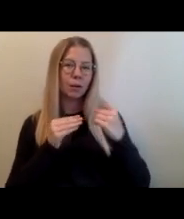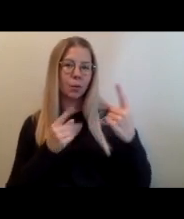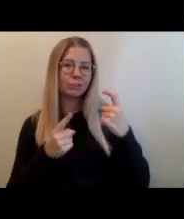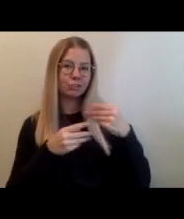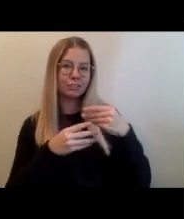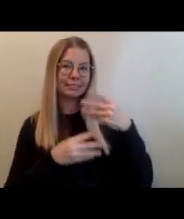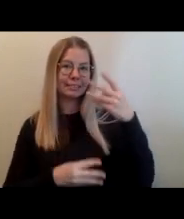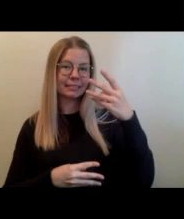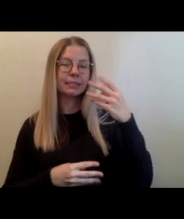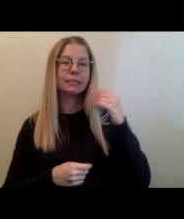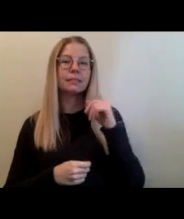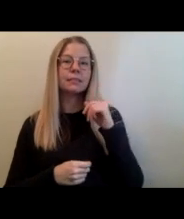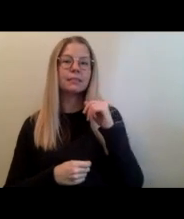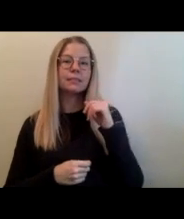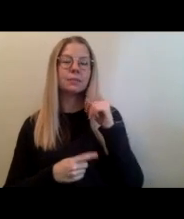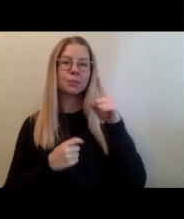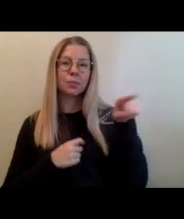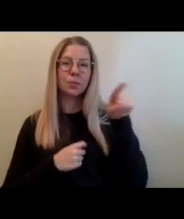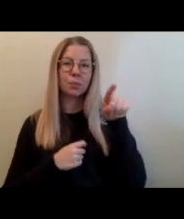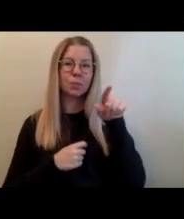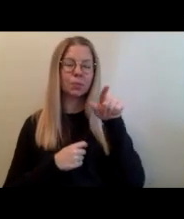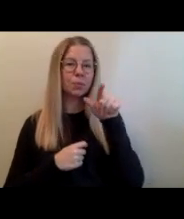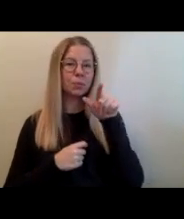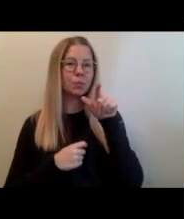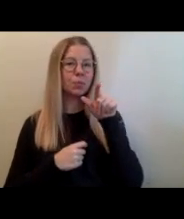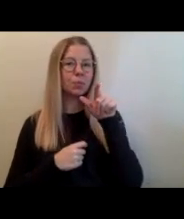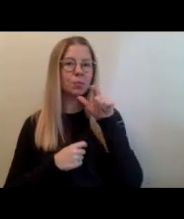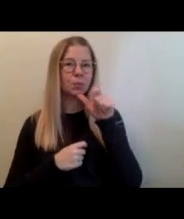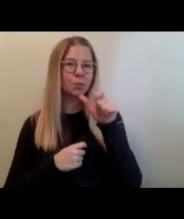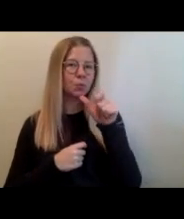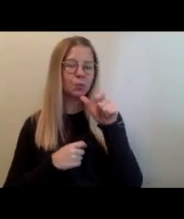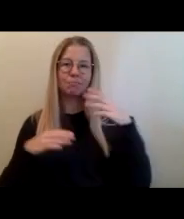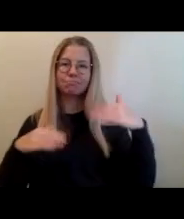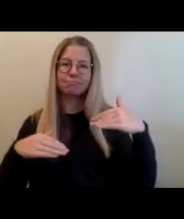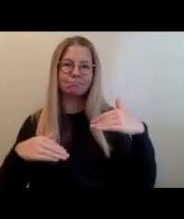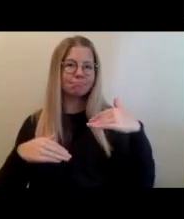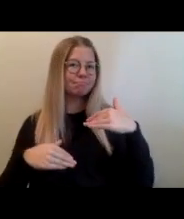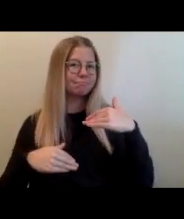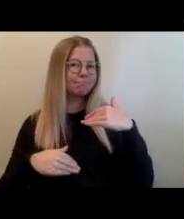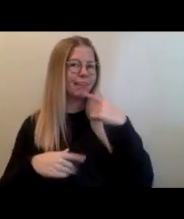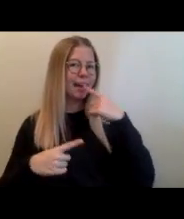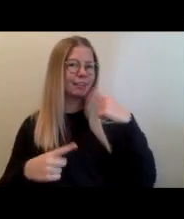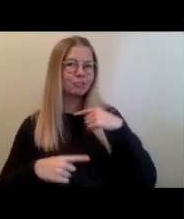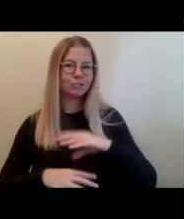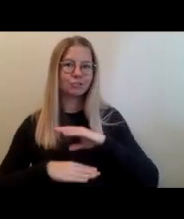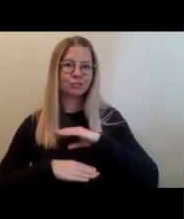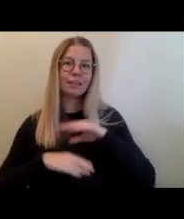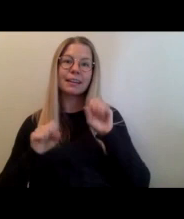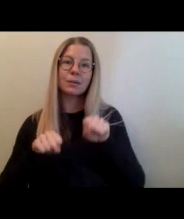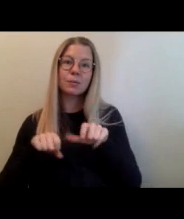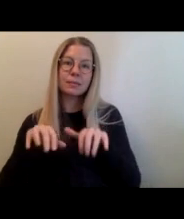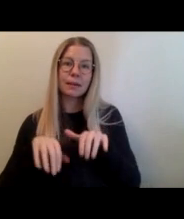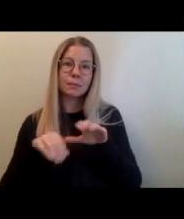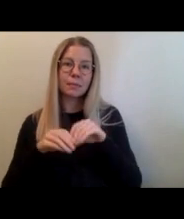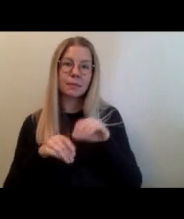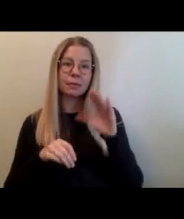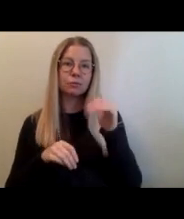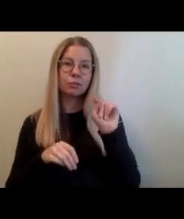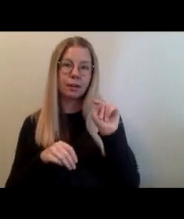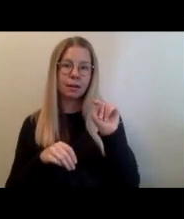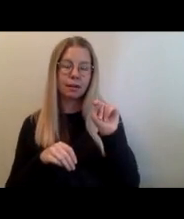queue. So to those of you who didn't get your questions answered, if you don't mind writing them in the chat box, and we'll put